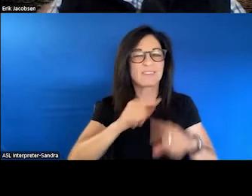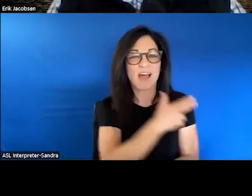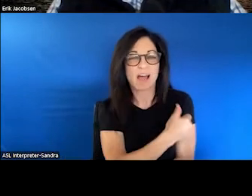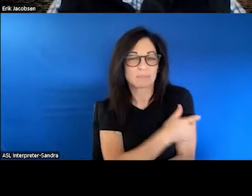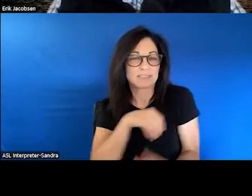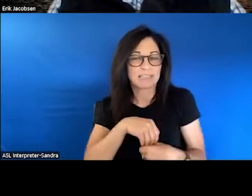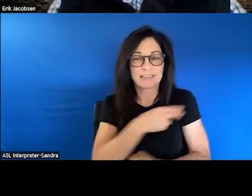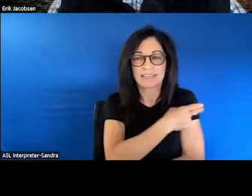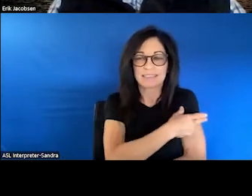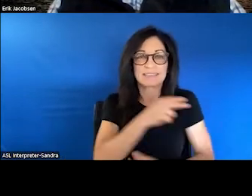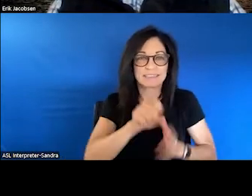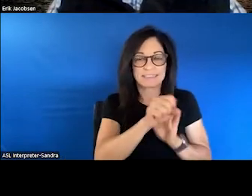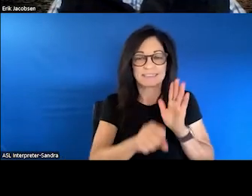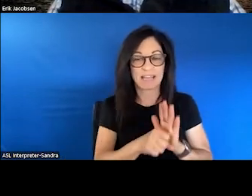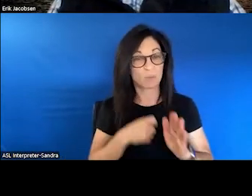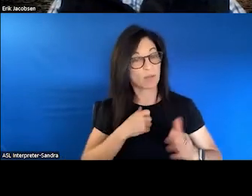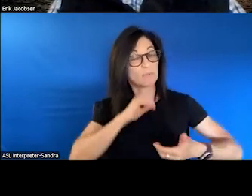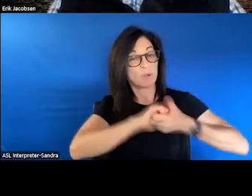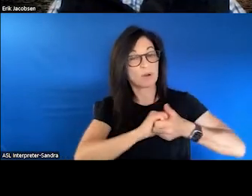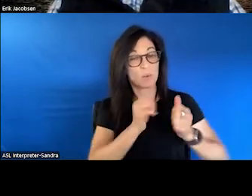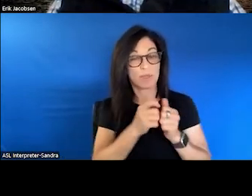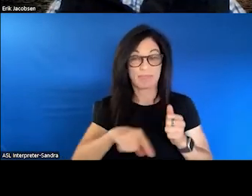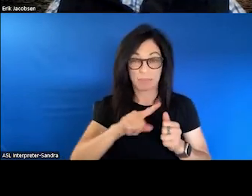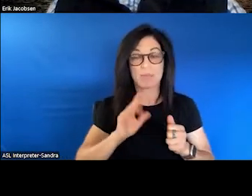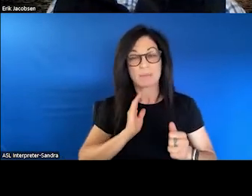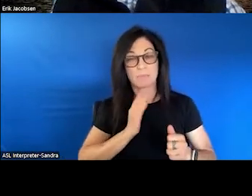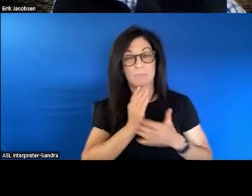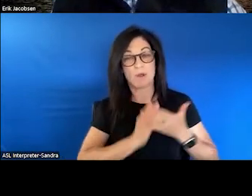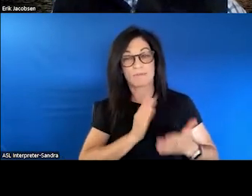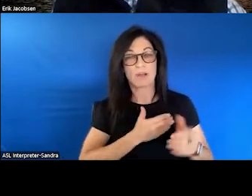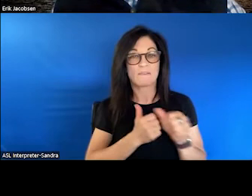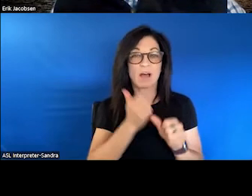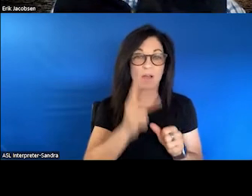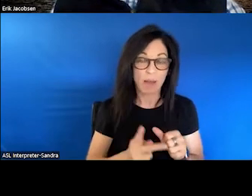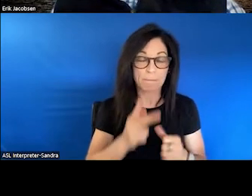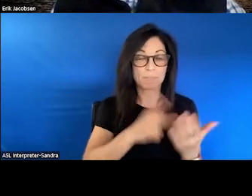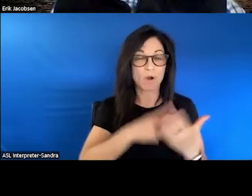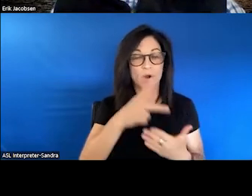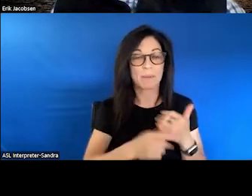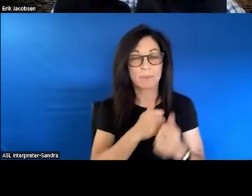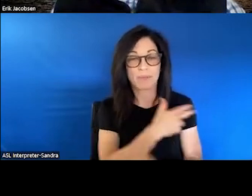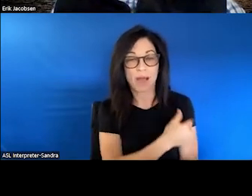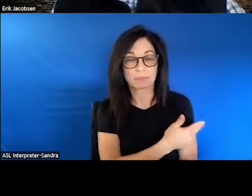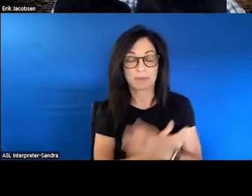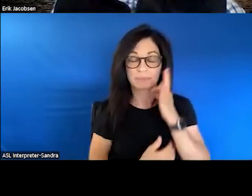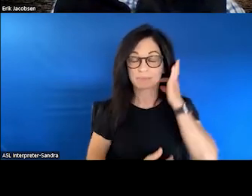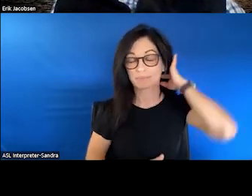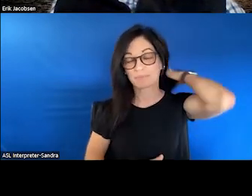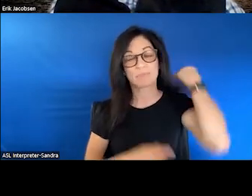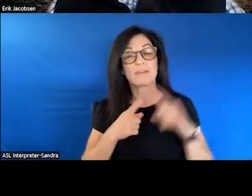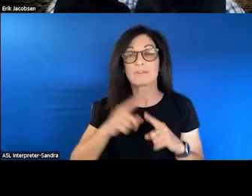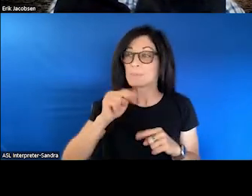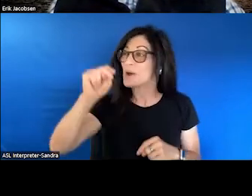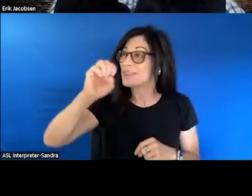are partnered with as part of the hospital follow-up program. From the northeast corner of Colorado down